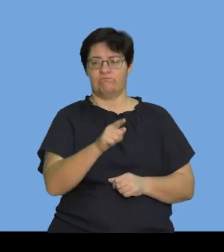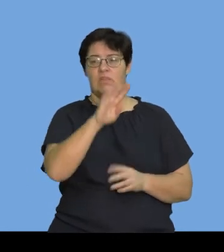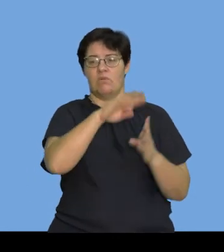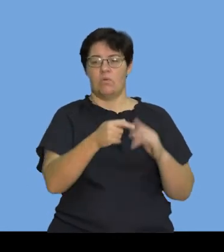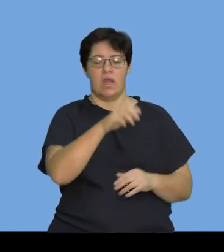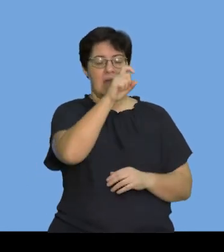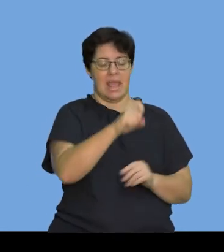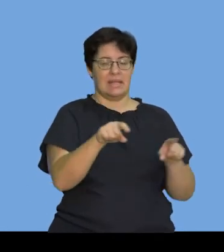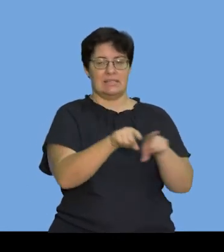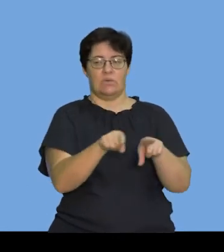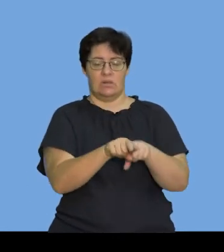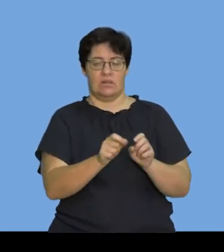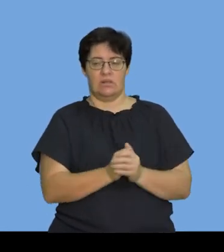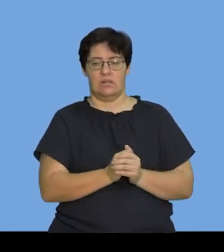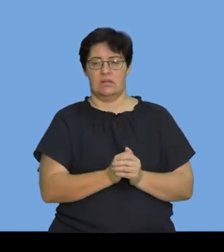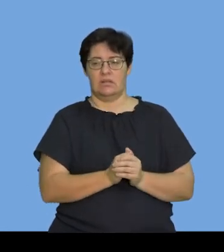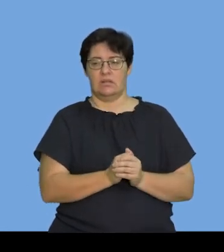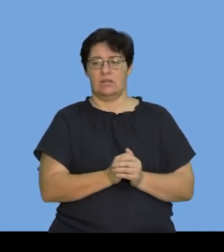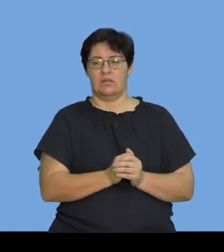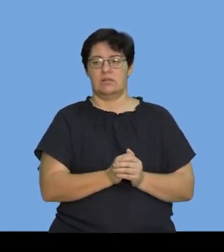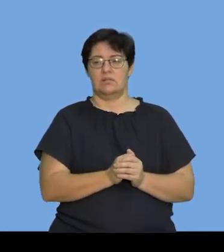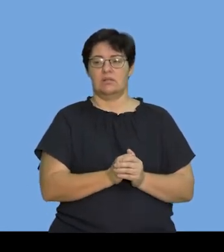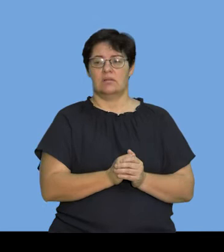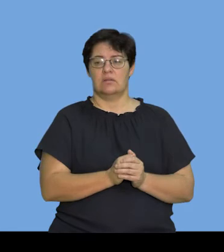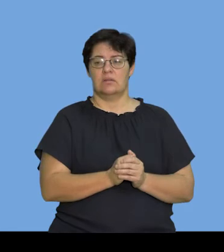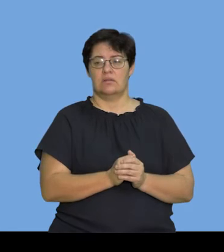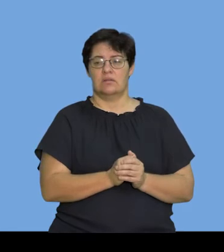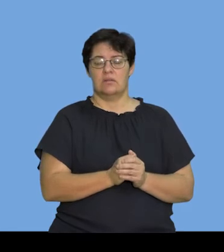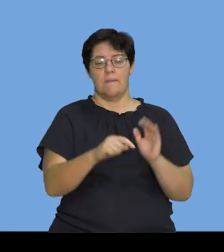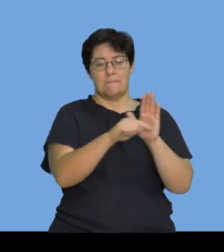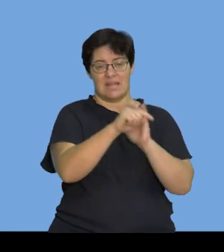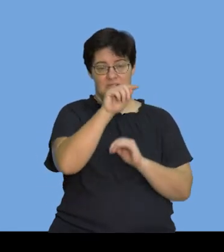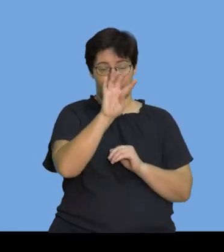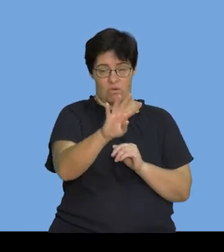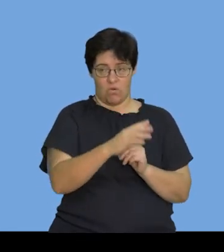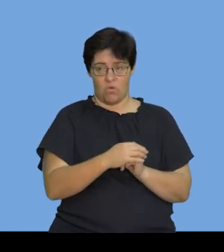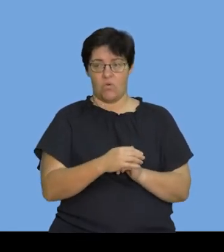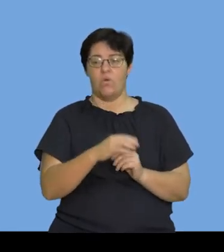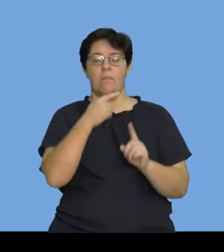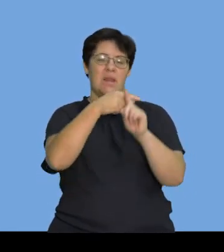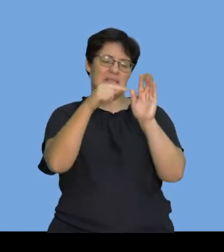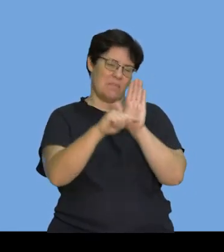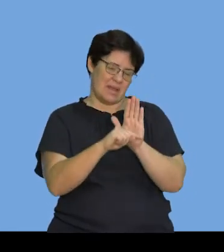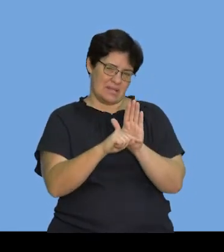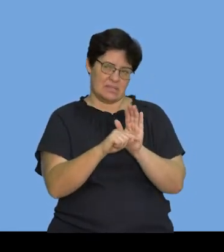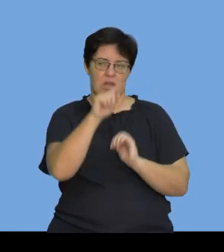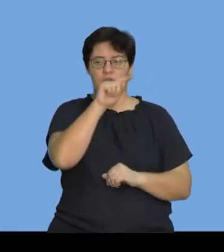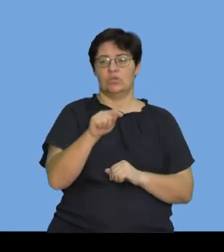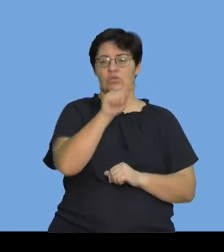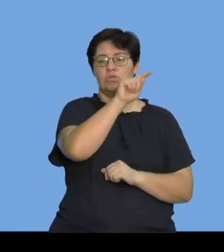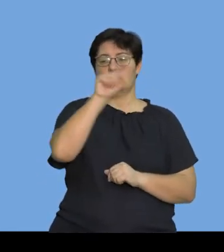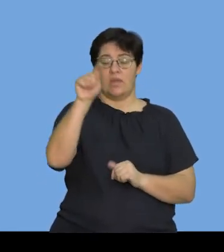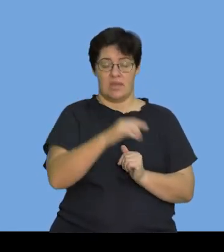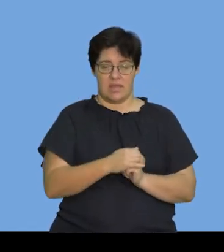equals to, the b is a positive 4, so minus 4 plus or minus the square root of, I will